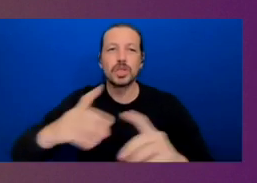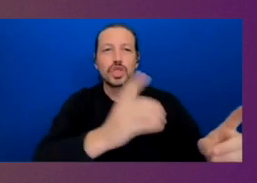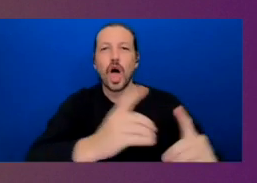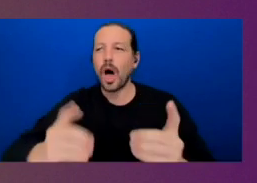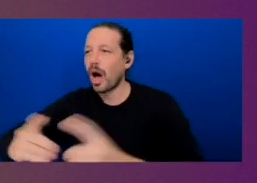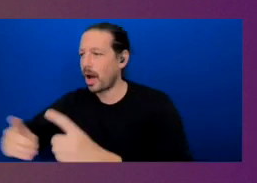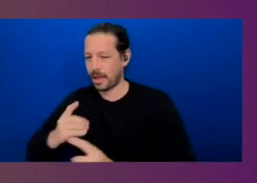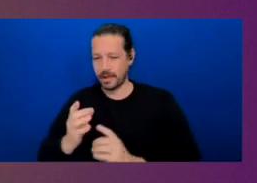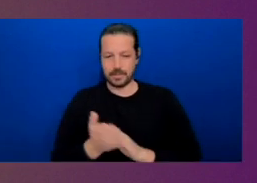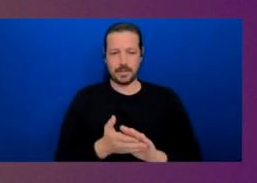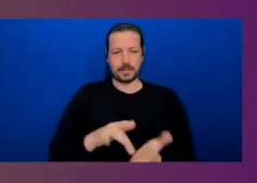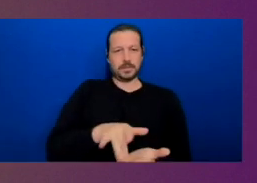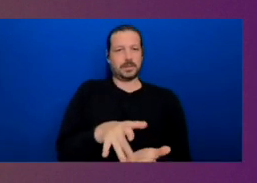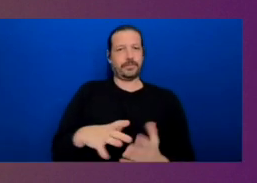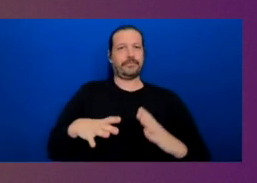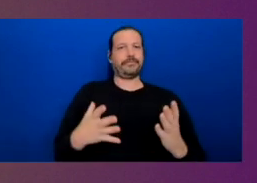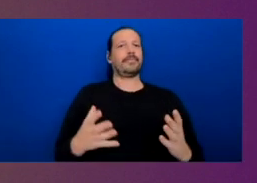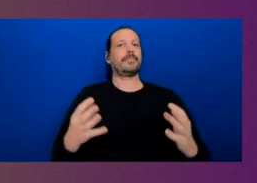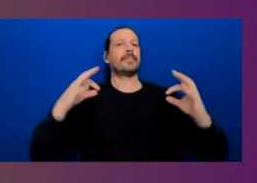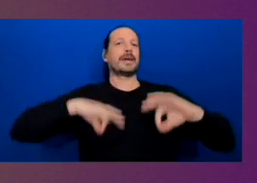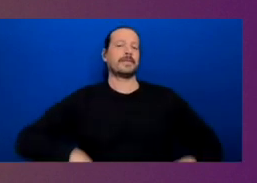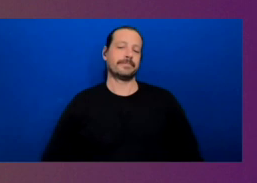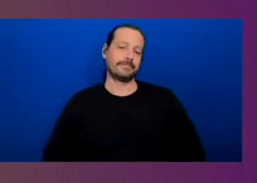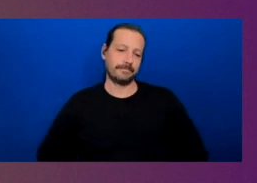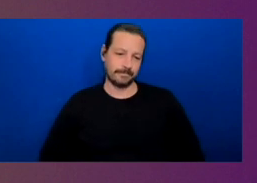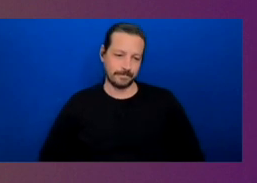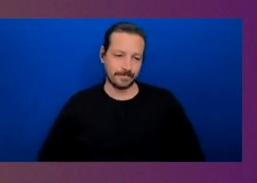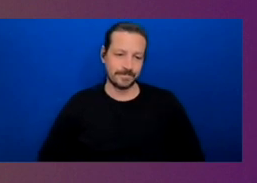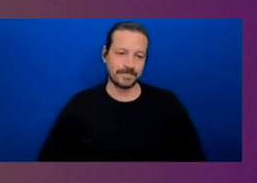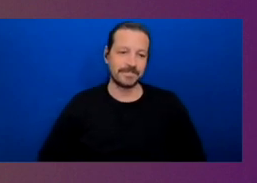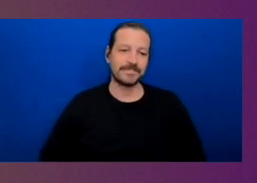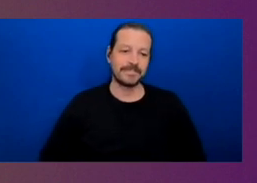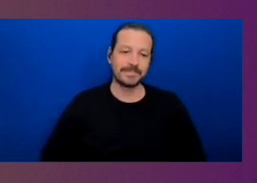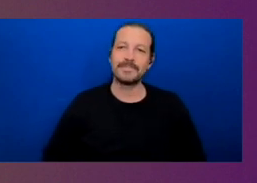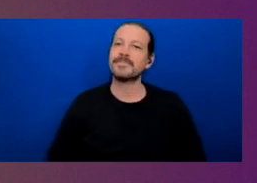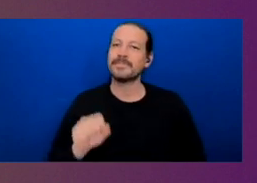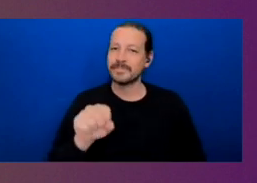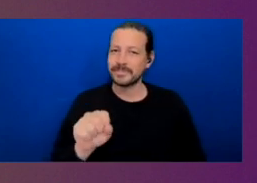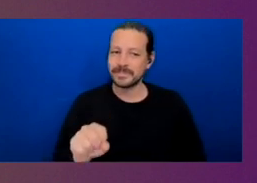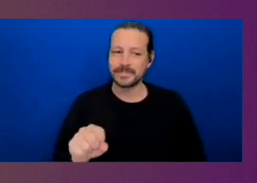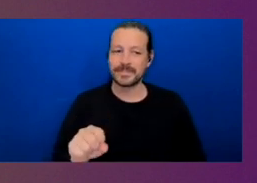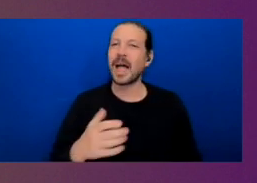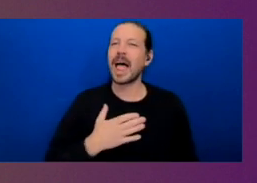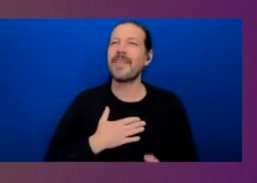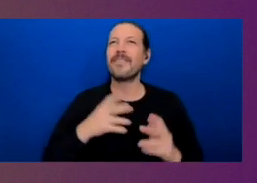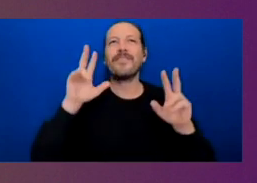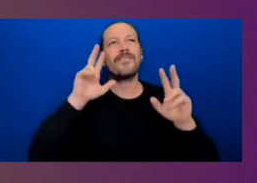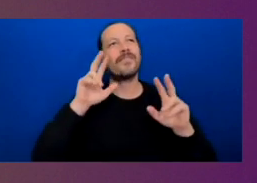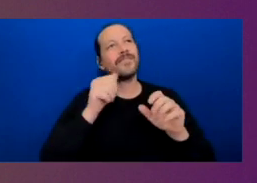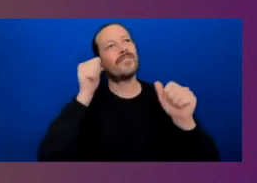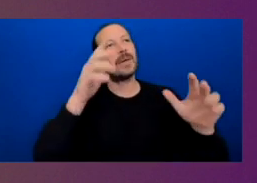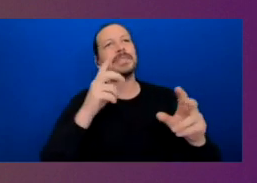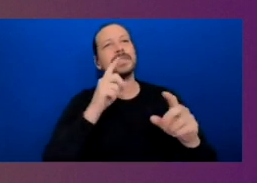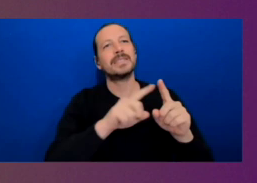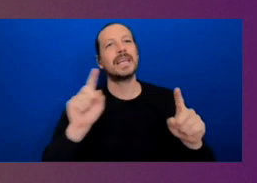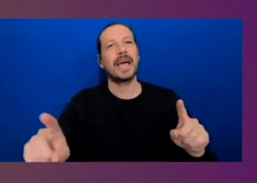more efficient. I love that saying that's attributed mostly to Plato that says that